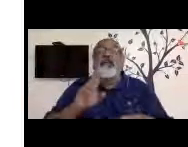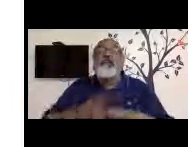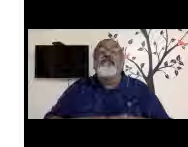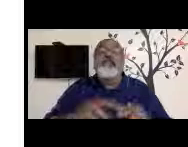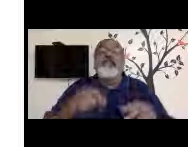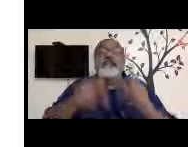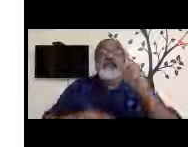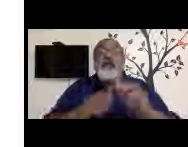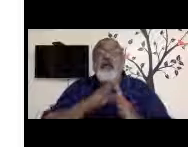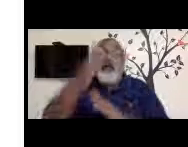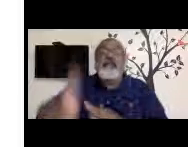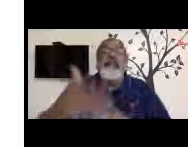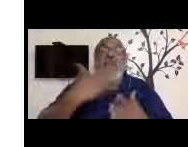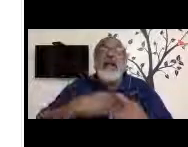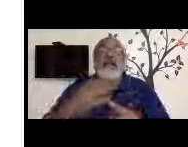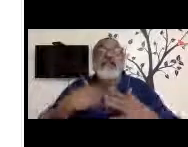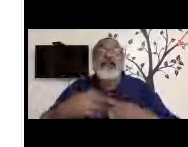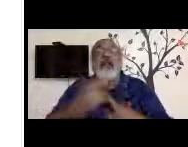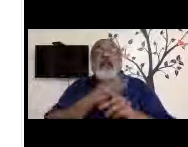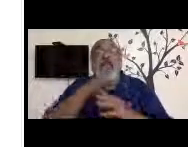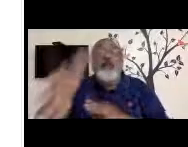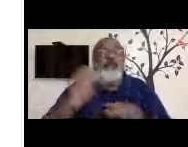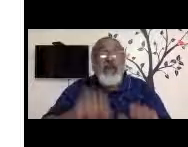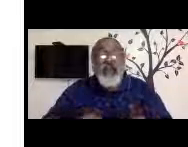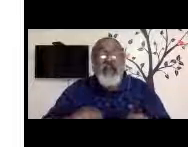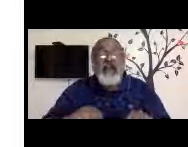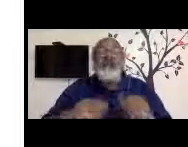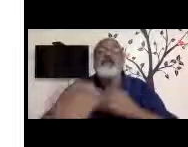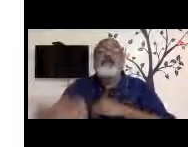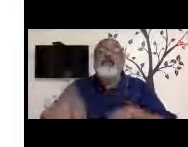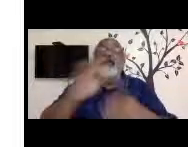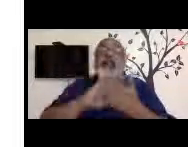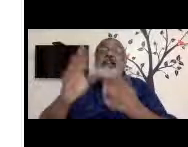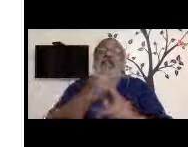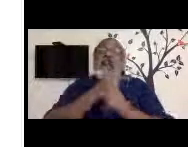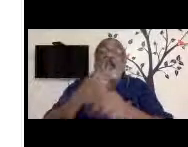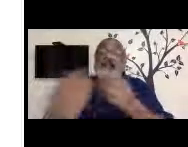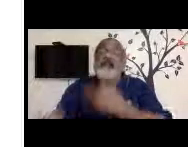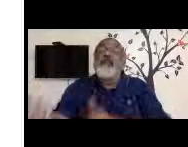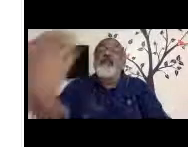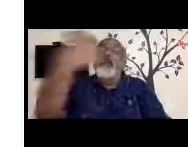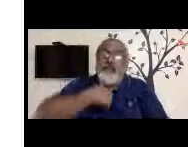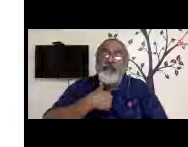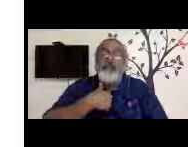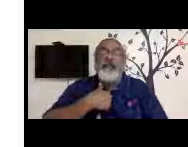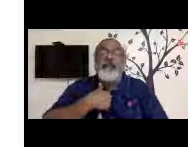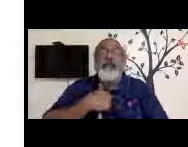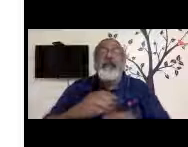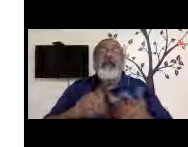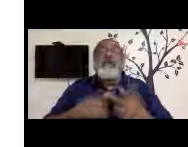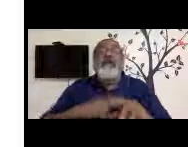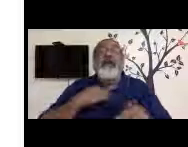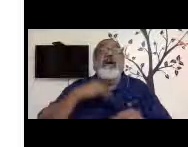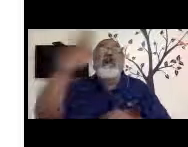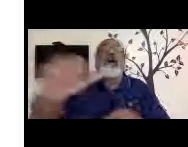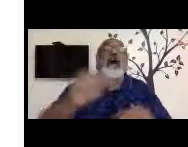reach people at their doorstep. And if people cannot go and take information, the information should reach people at